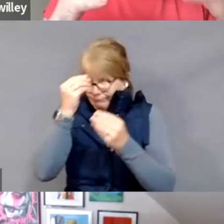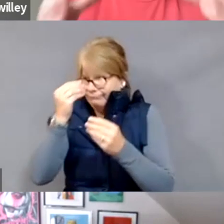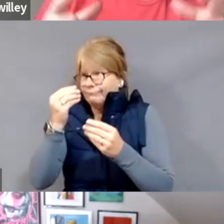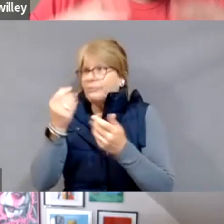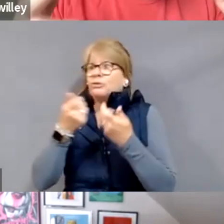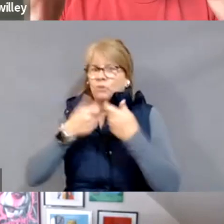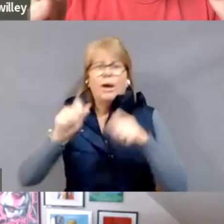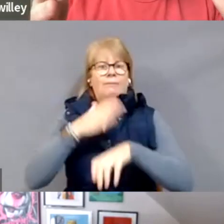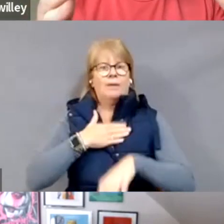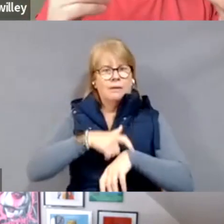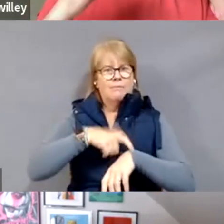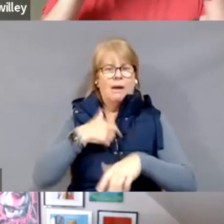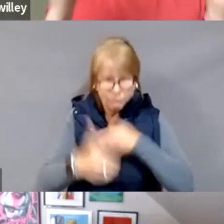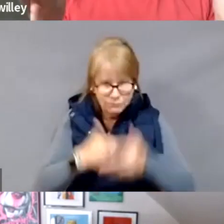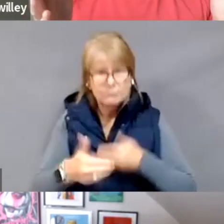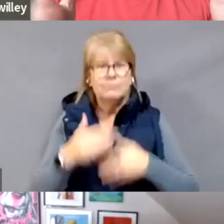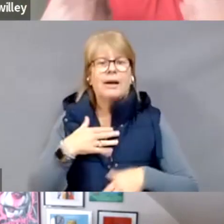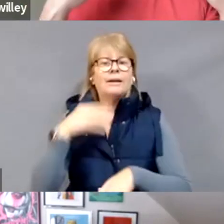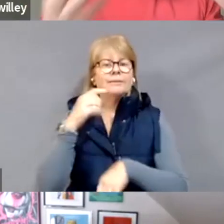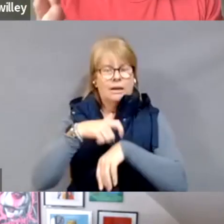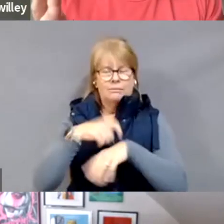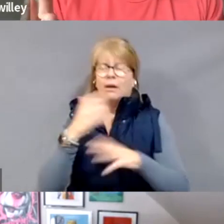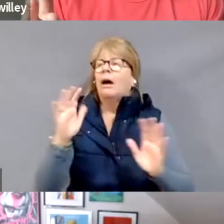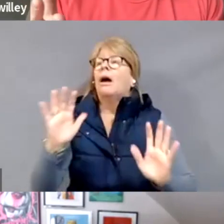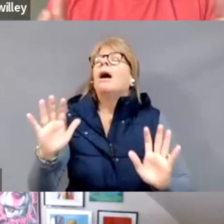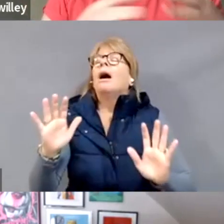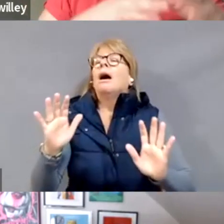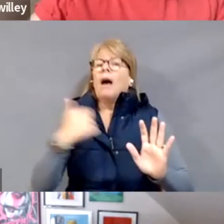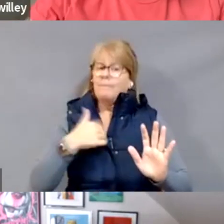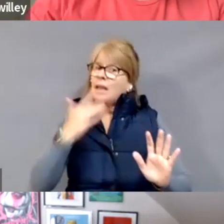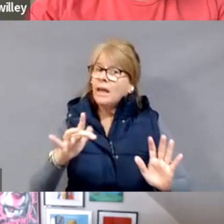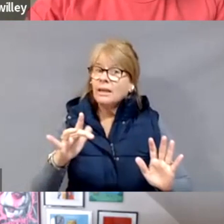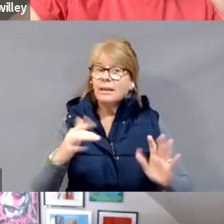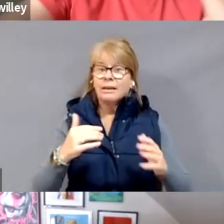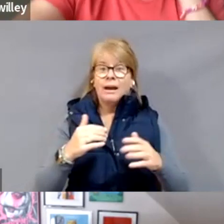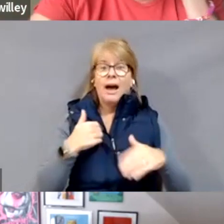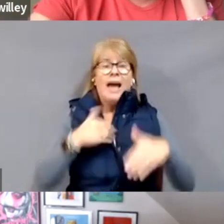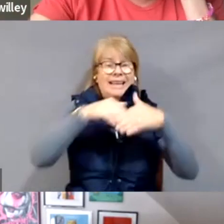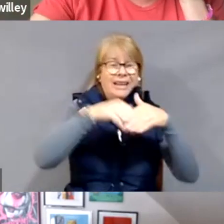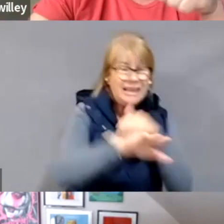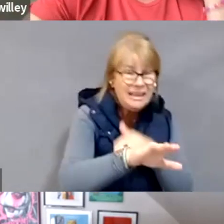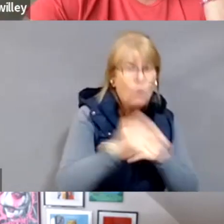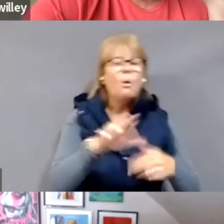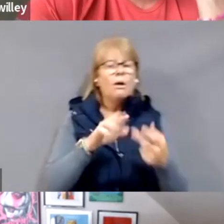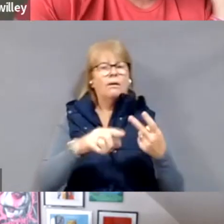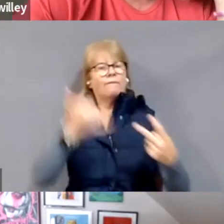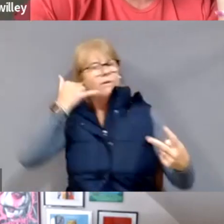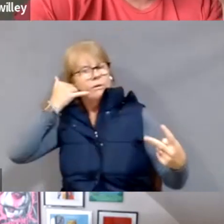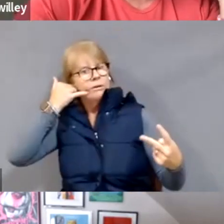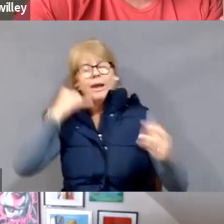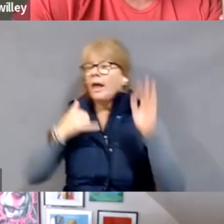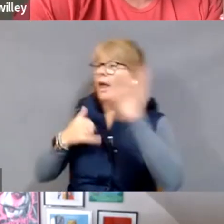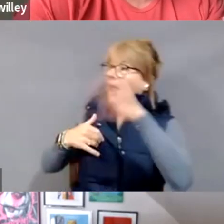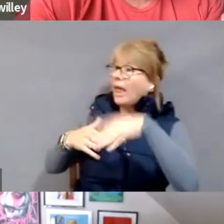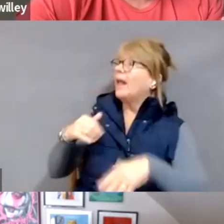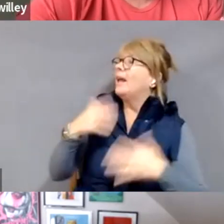been in situations where I've been extremely fortunate. I walk in, or I don't walk in at all. I literally get a phone call and says, hey, we're doing this show.